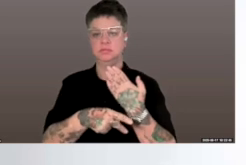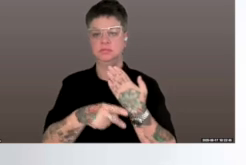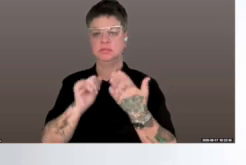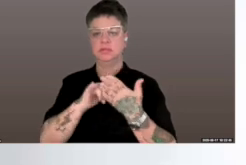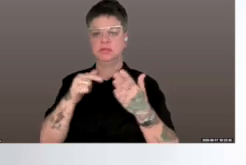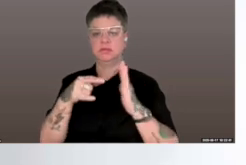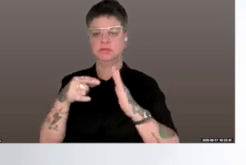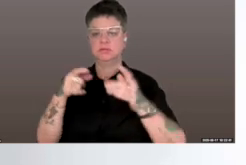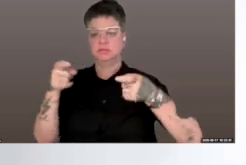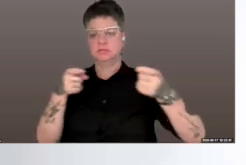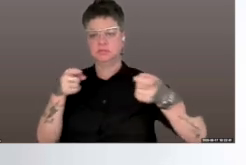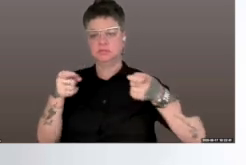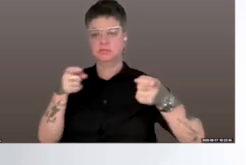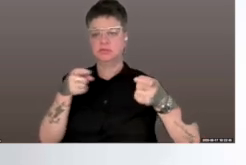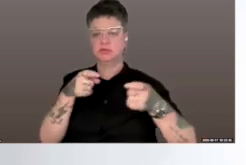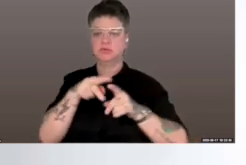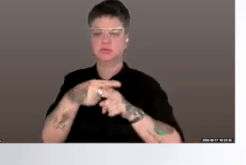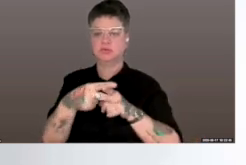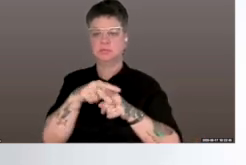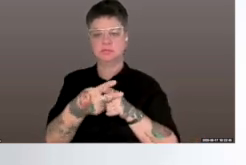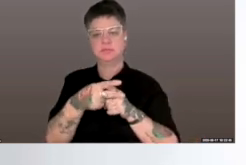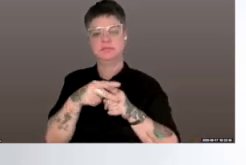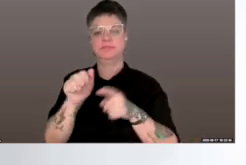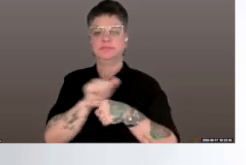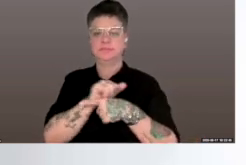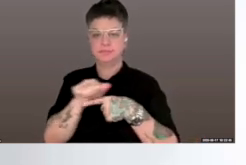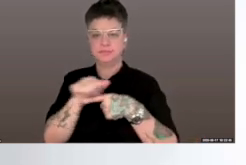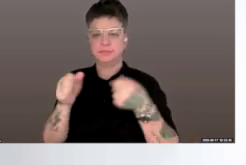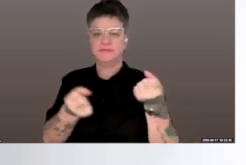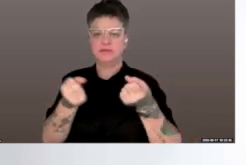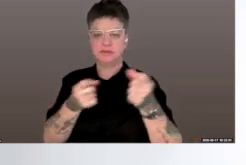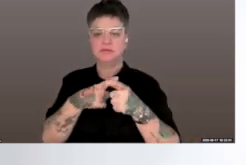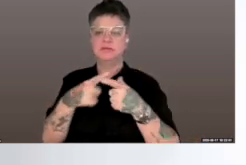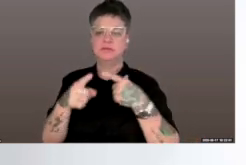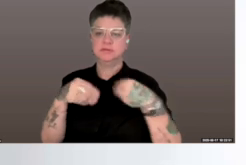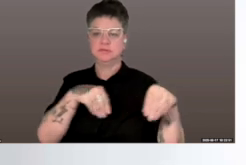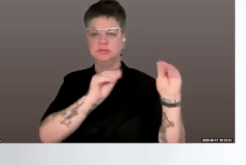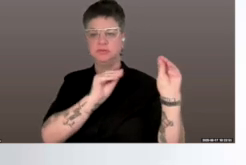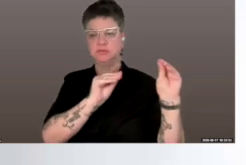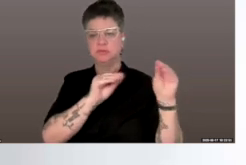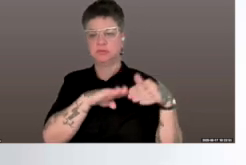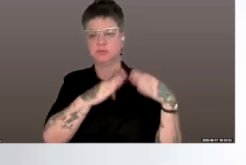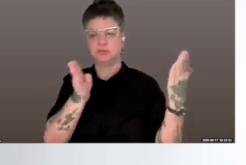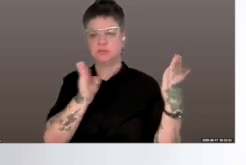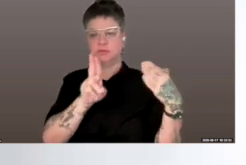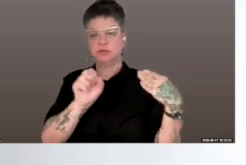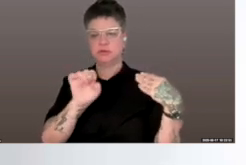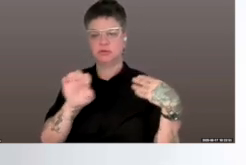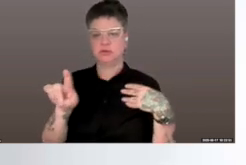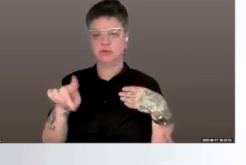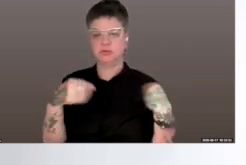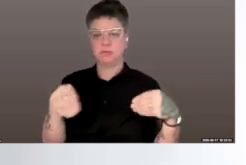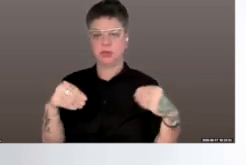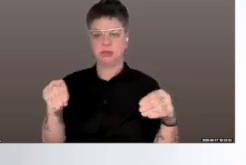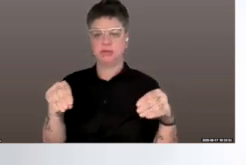The participant suspects issues with their battery or fuel cell component or other system critical